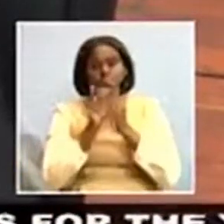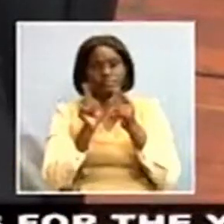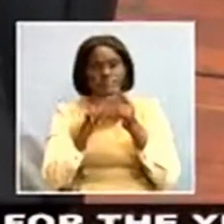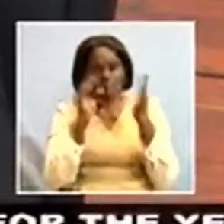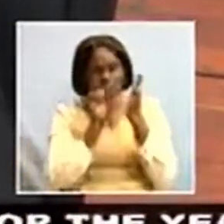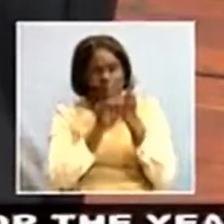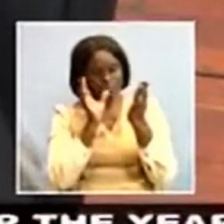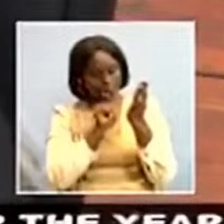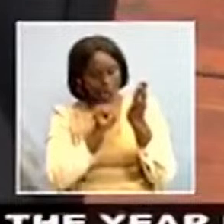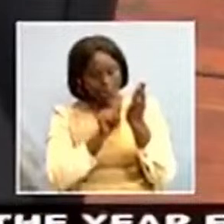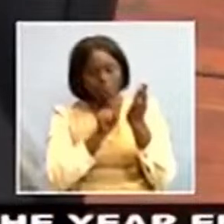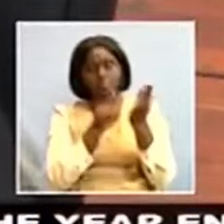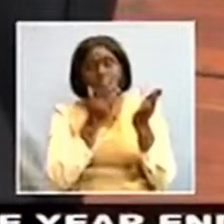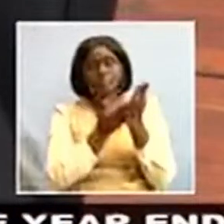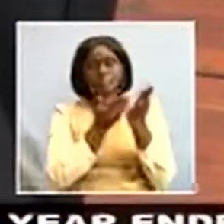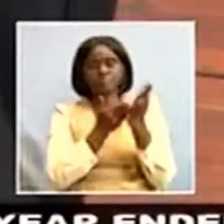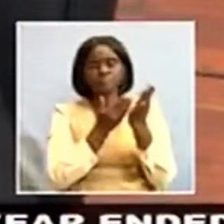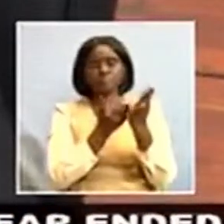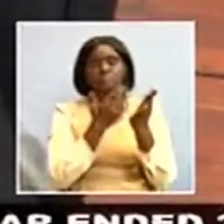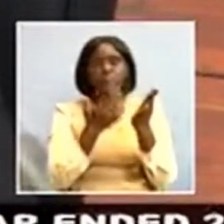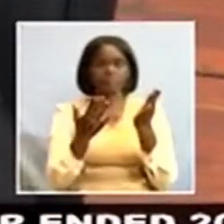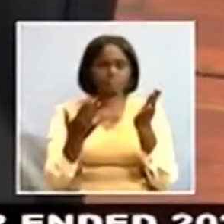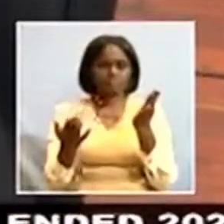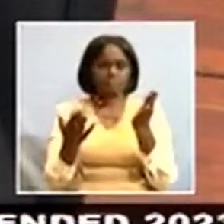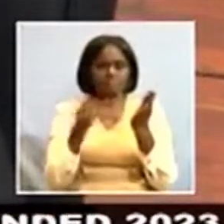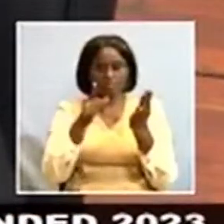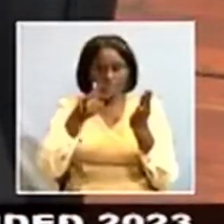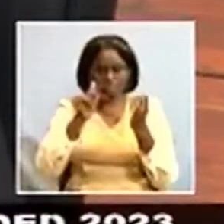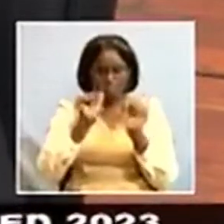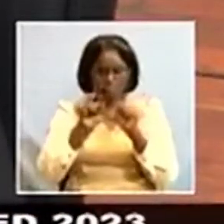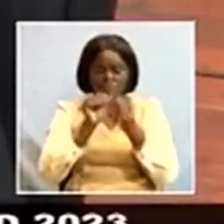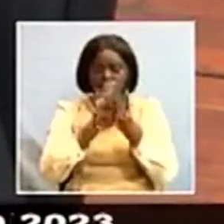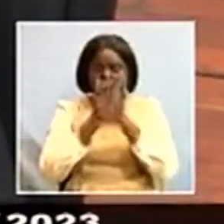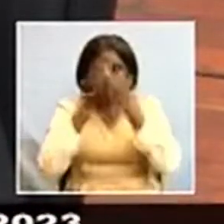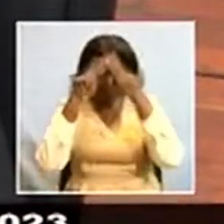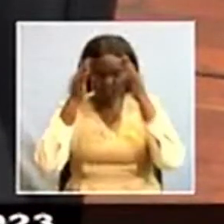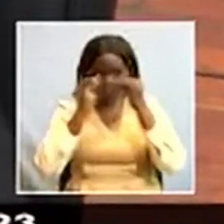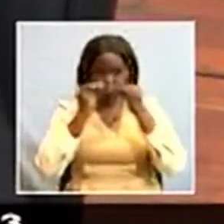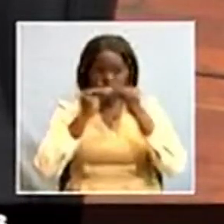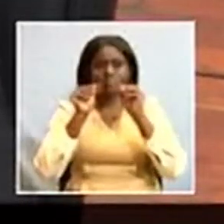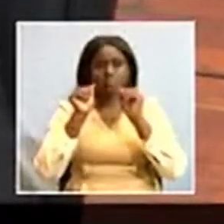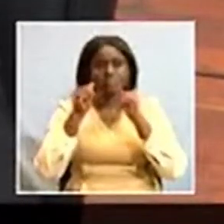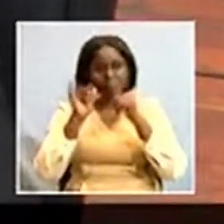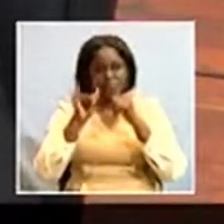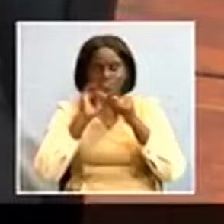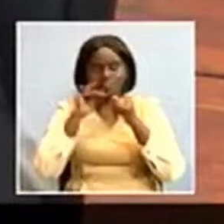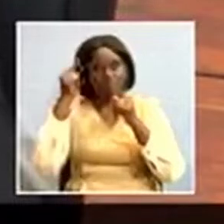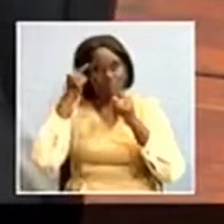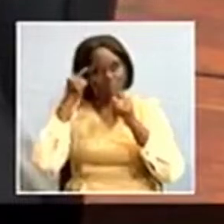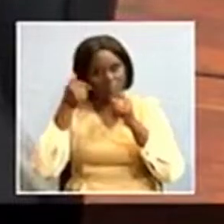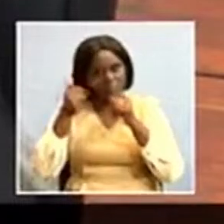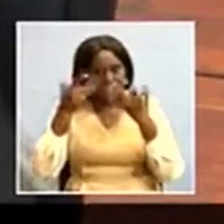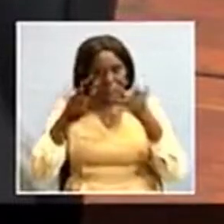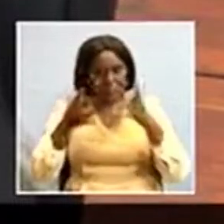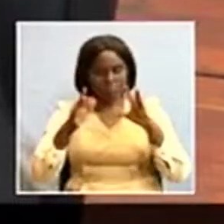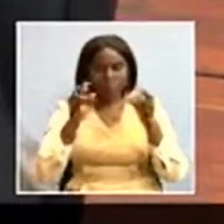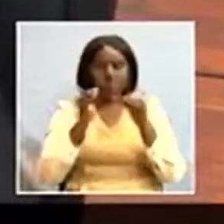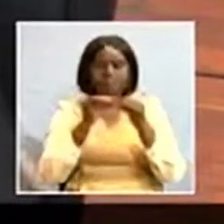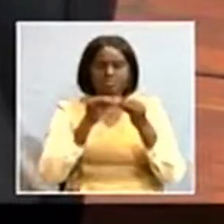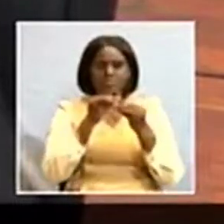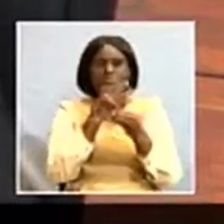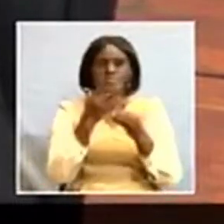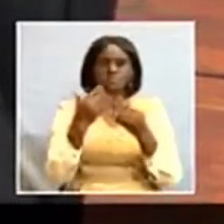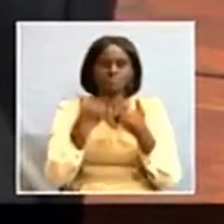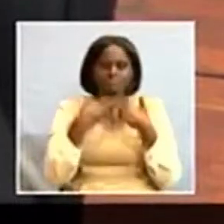inscribe these assets. You may be aware that government has been losing a lot of